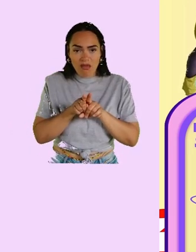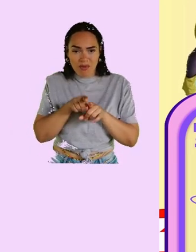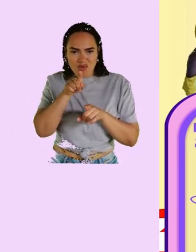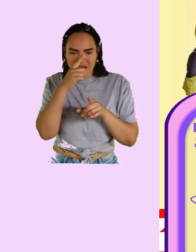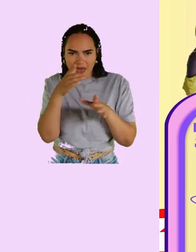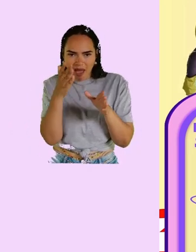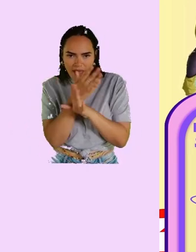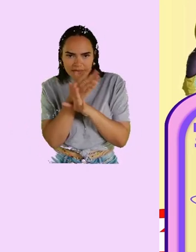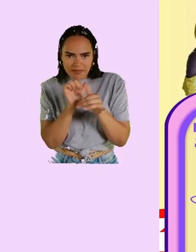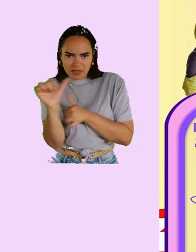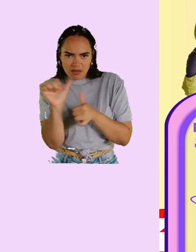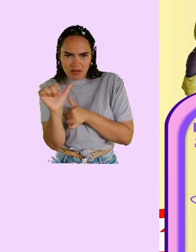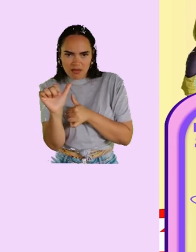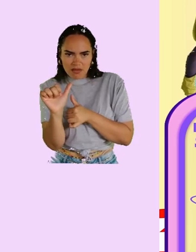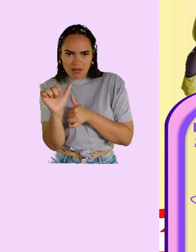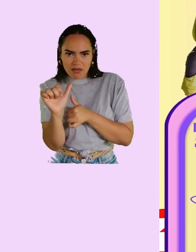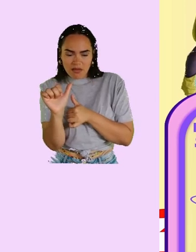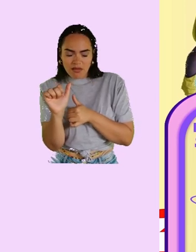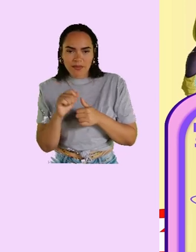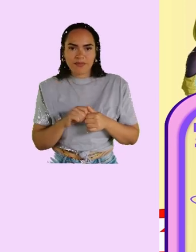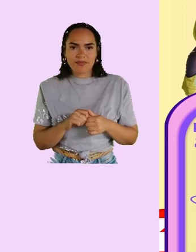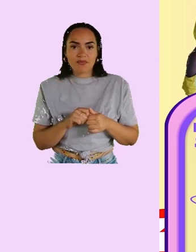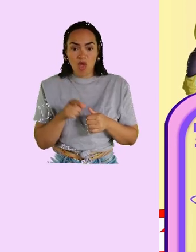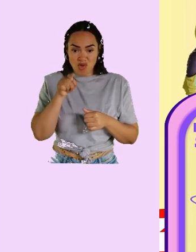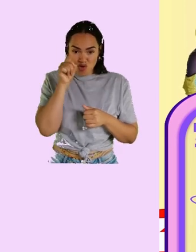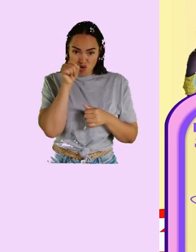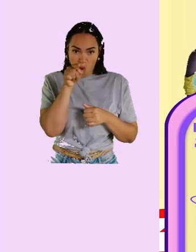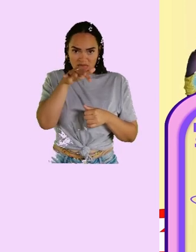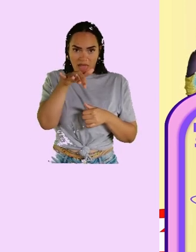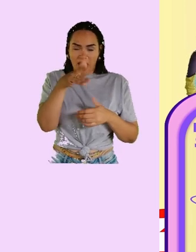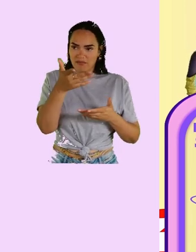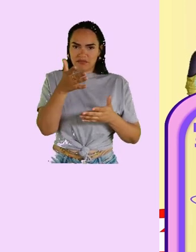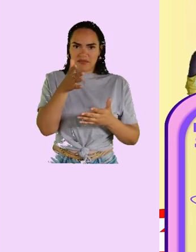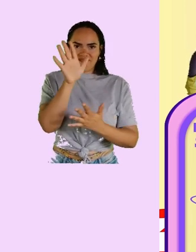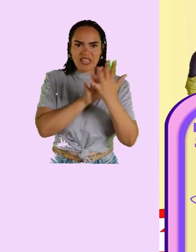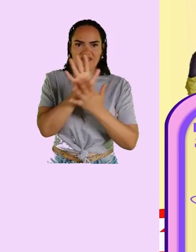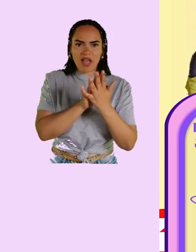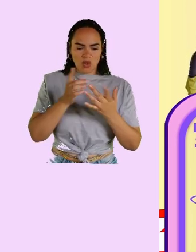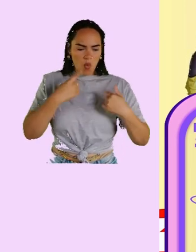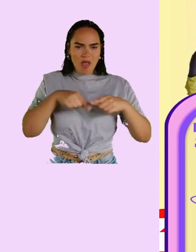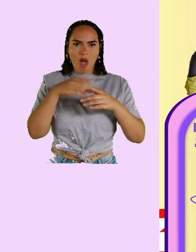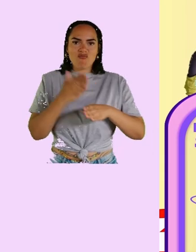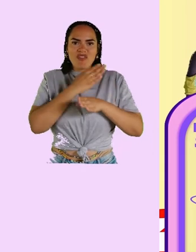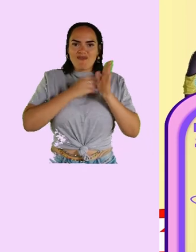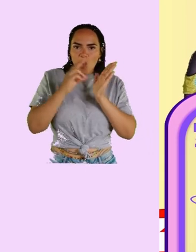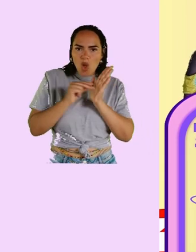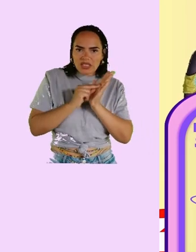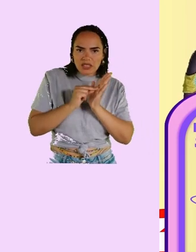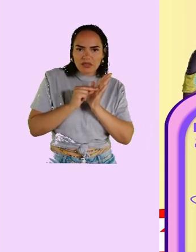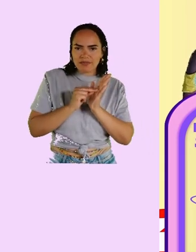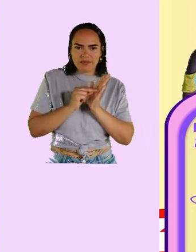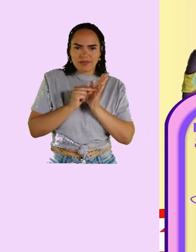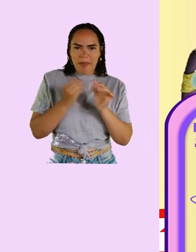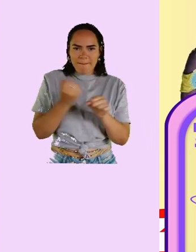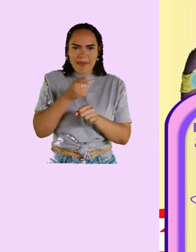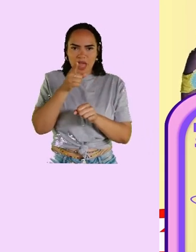it. The fact that you're there in person and we're pre-recorded doesn't make you any